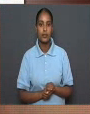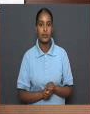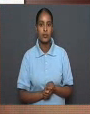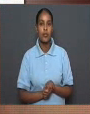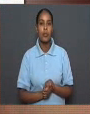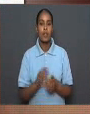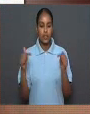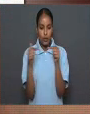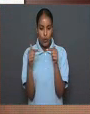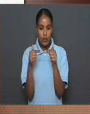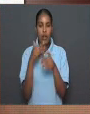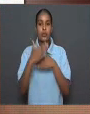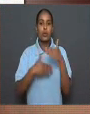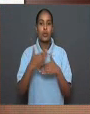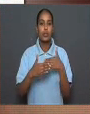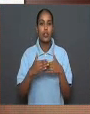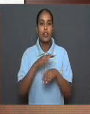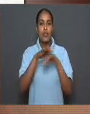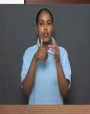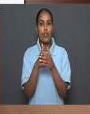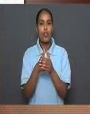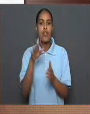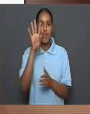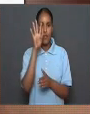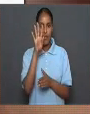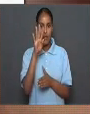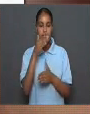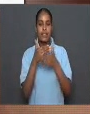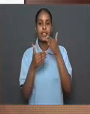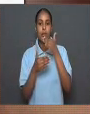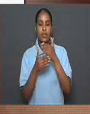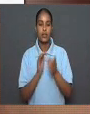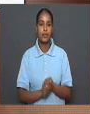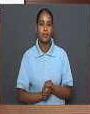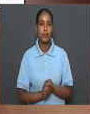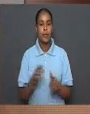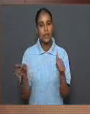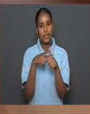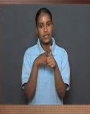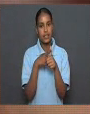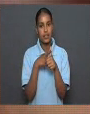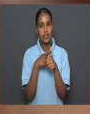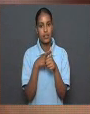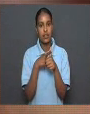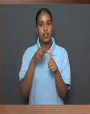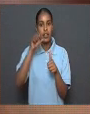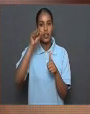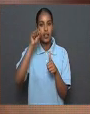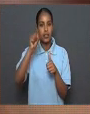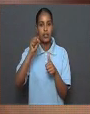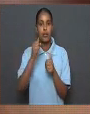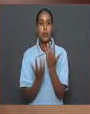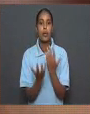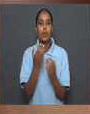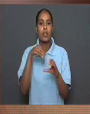The contact process involves 4 steps. First, sulfur is